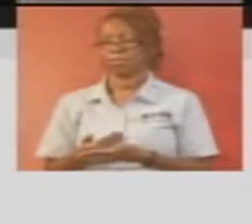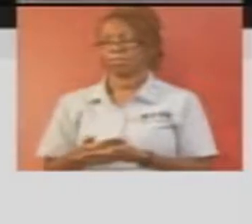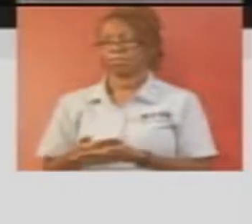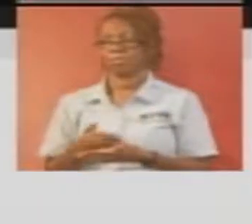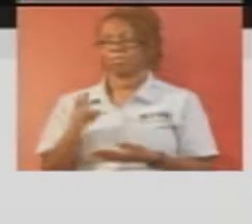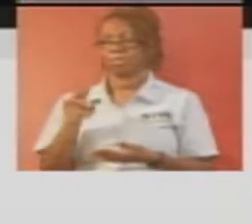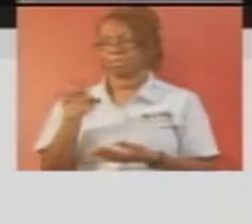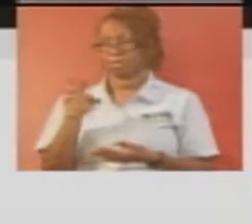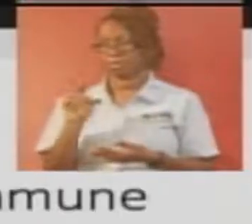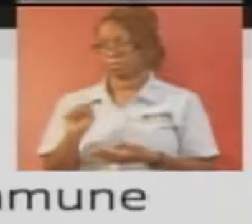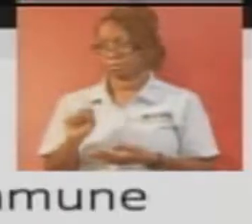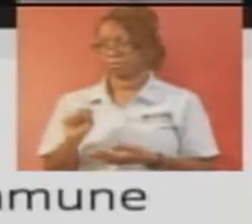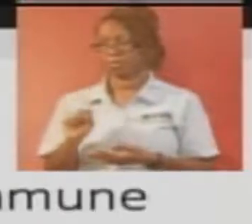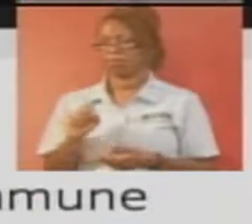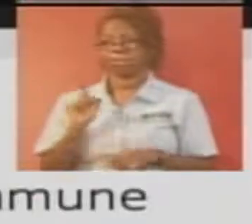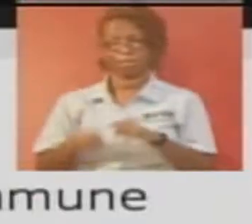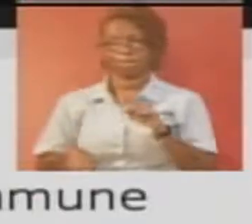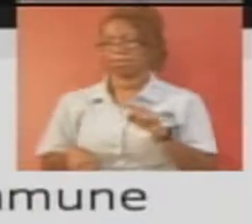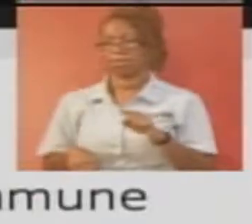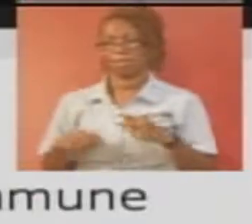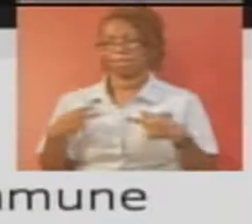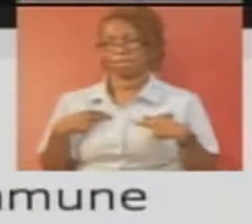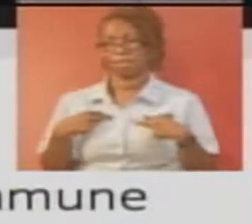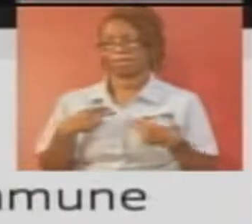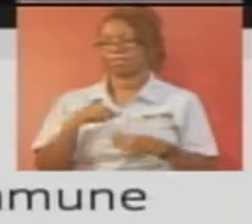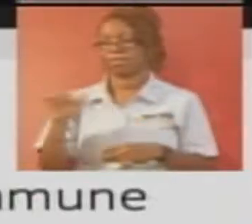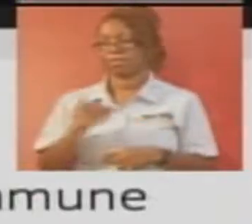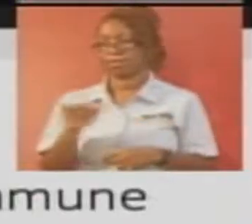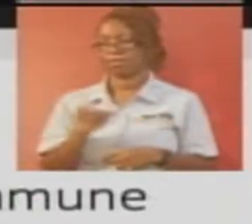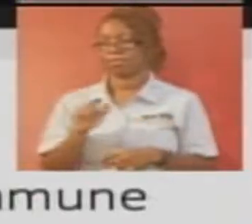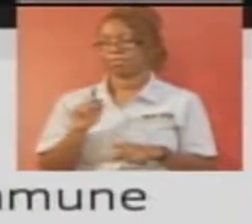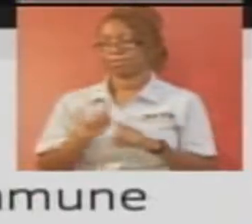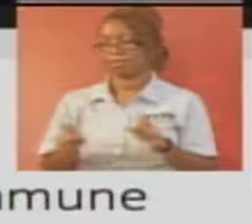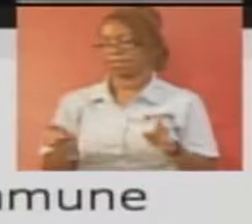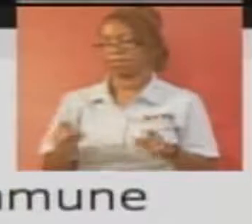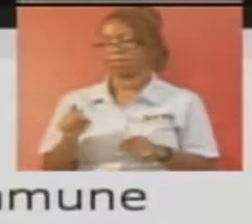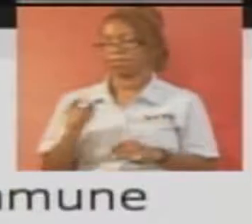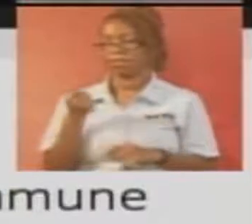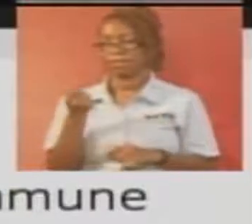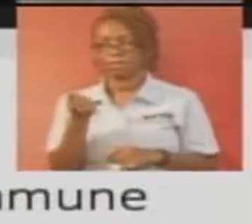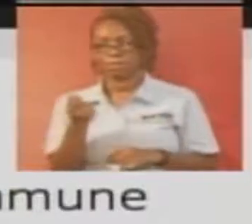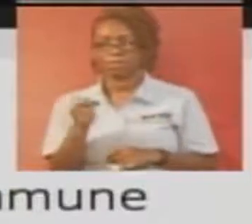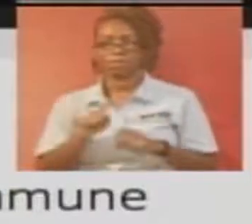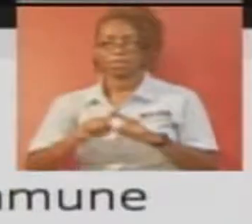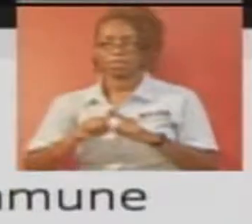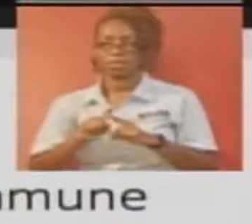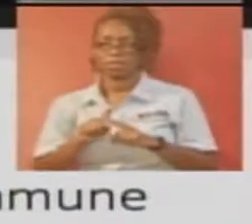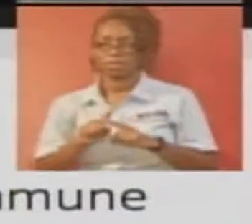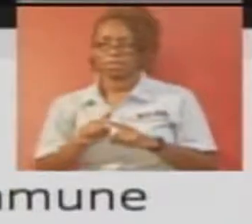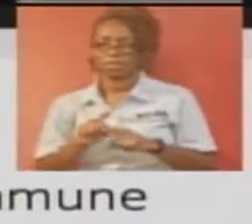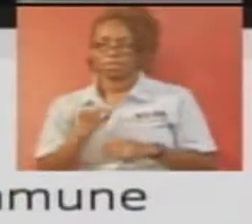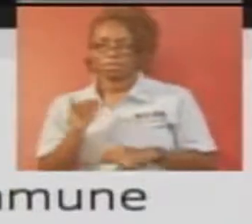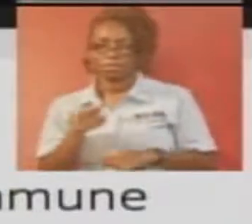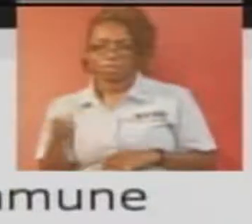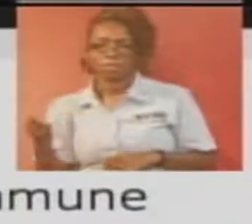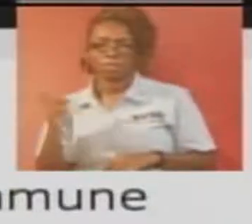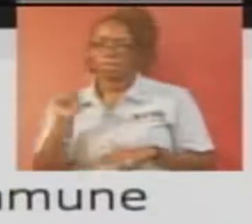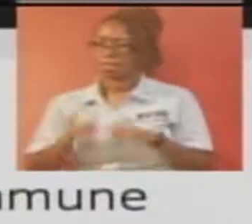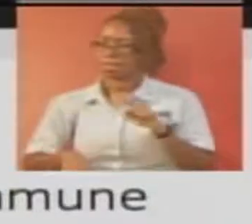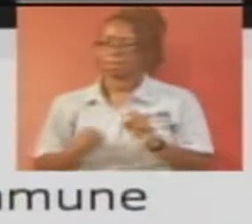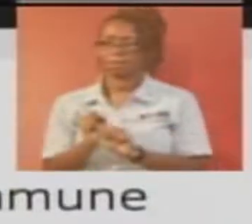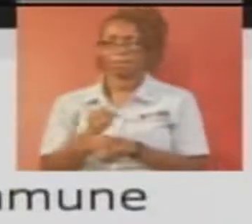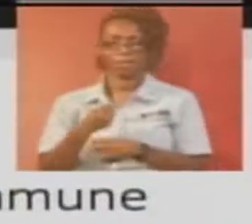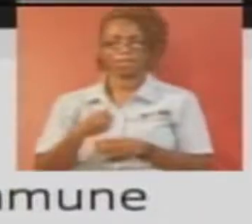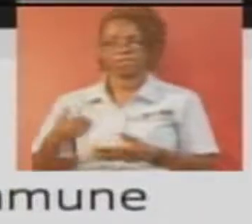Next slide, please. Right, in this strategy now, this is the one where we're only using the viral protein, so no genetic material